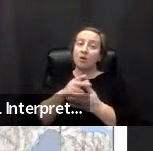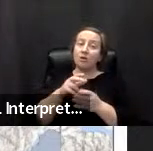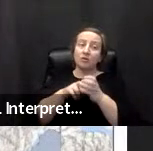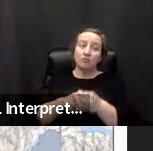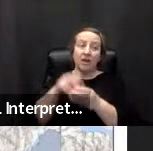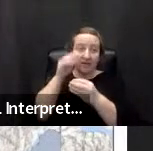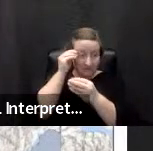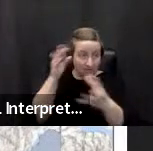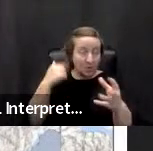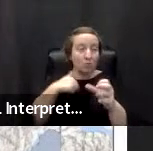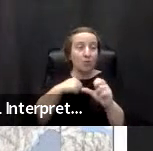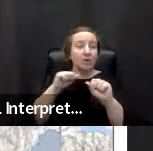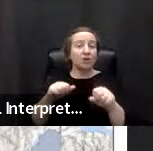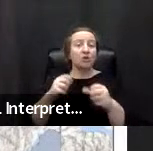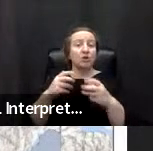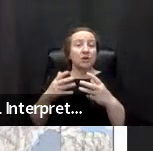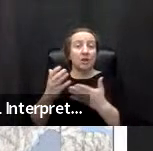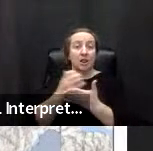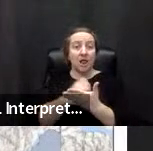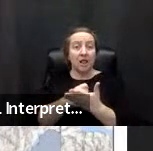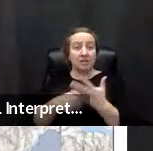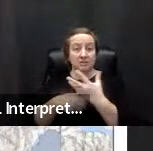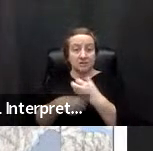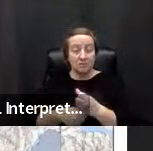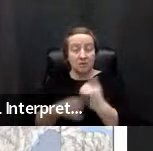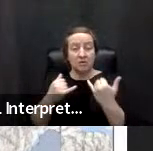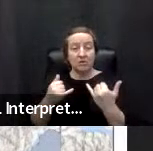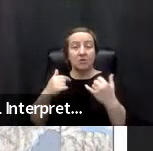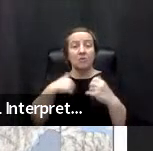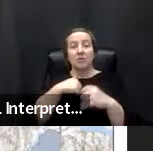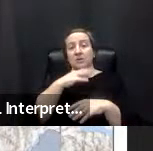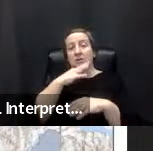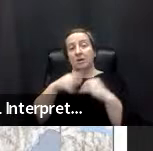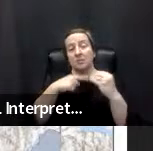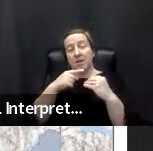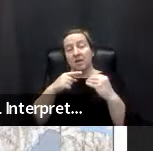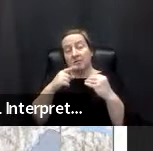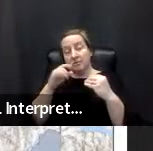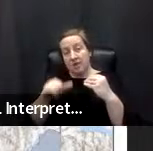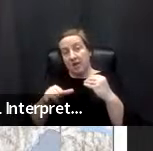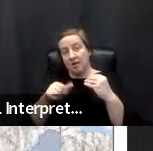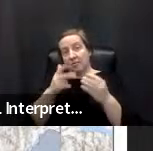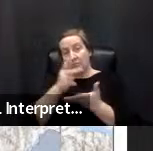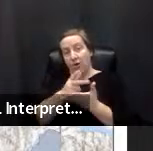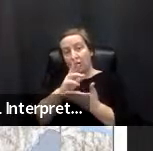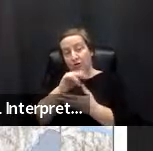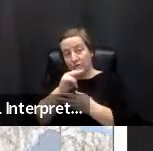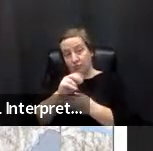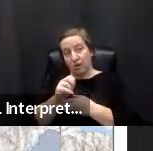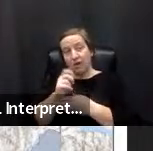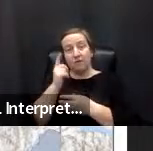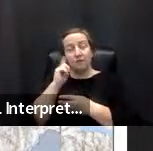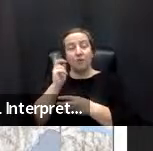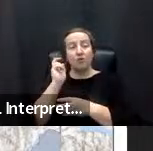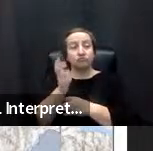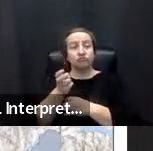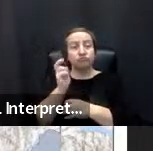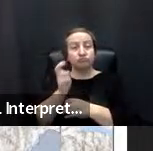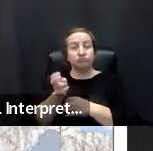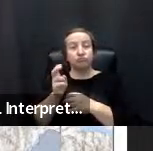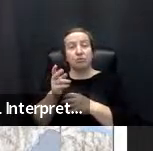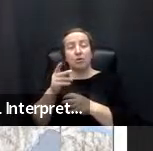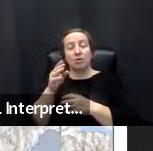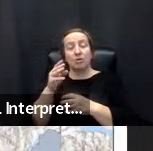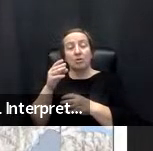could collect that and summarize that. Right now, we've just summarized kind of the park and rides in the study area or from the travel transit market